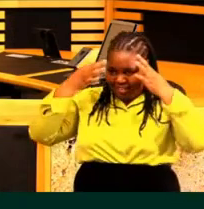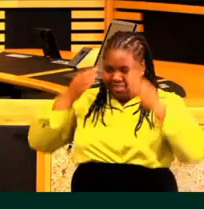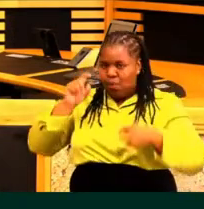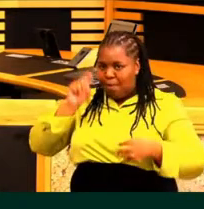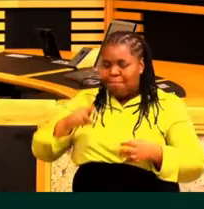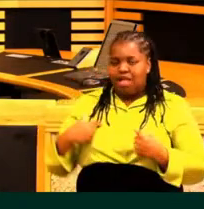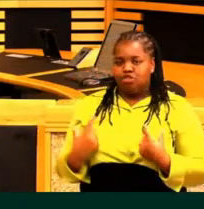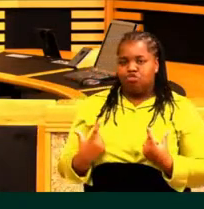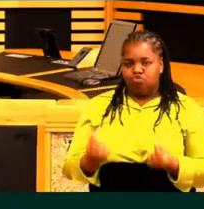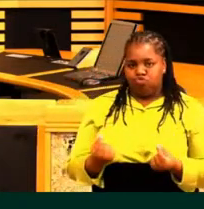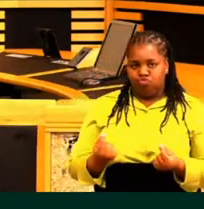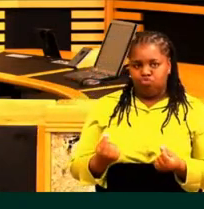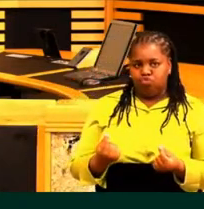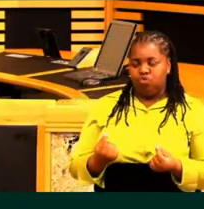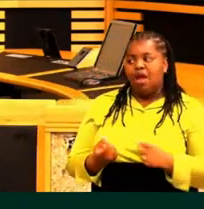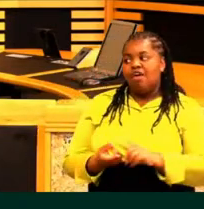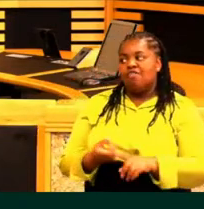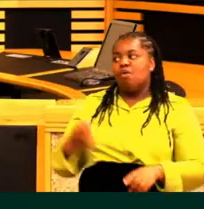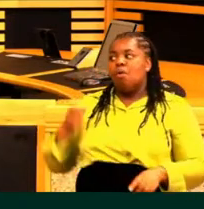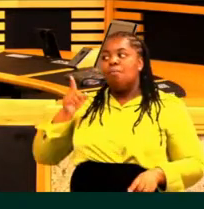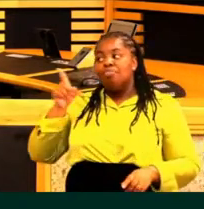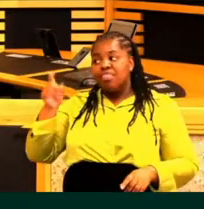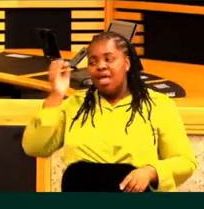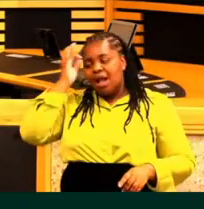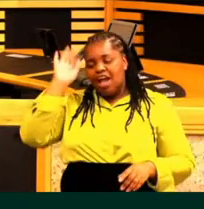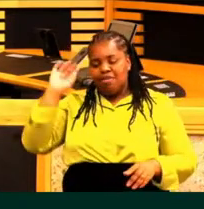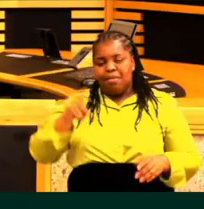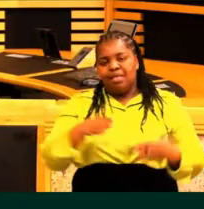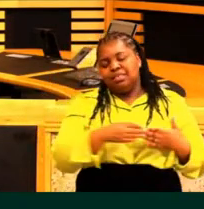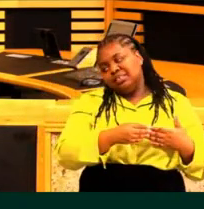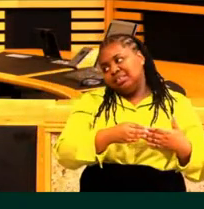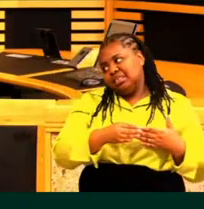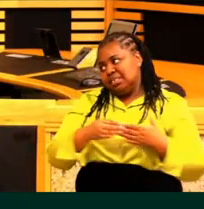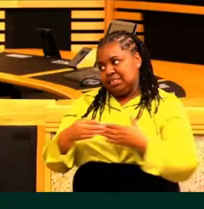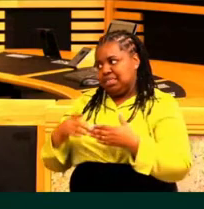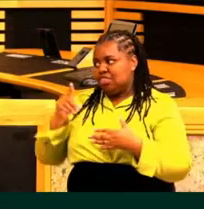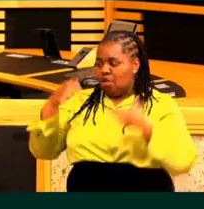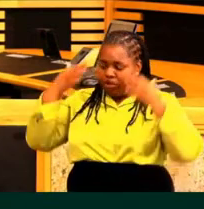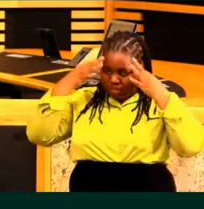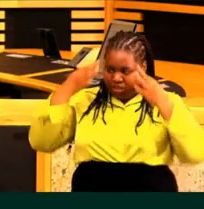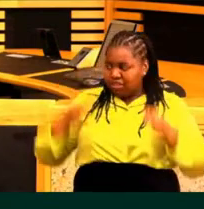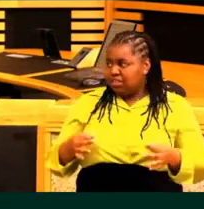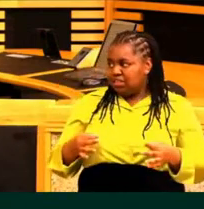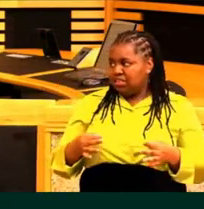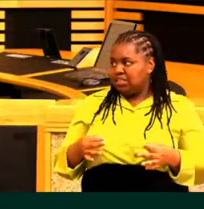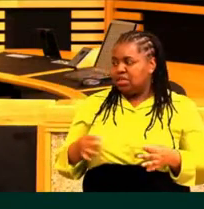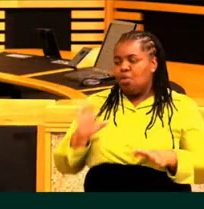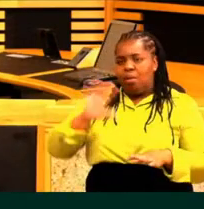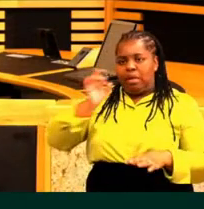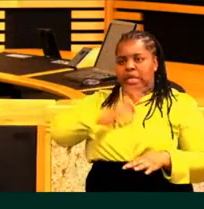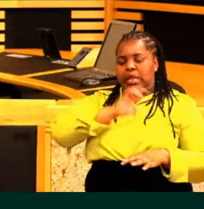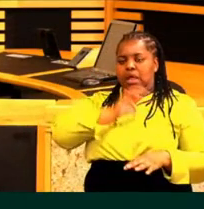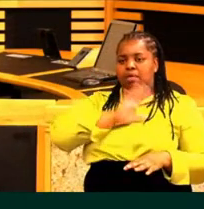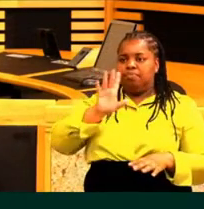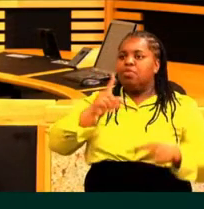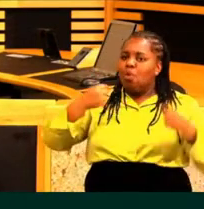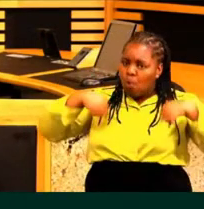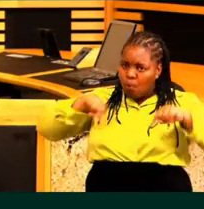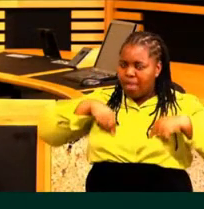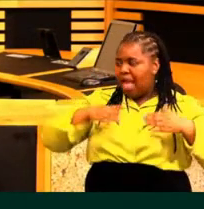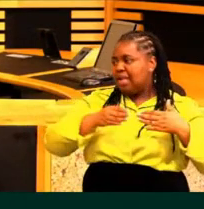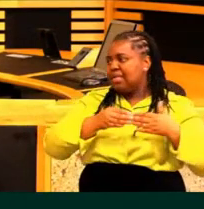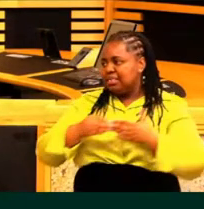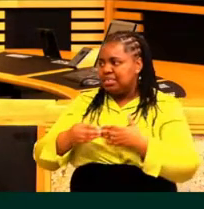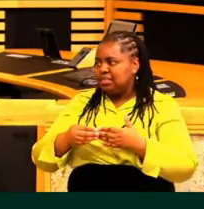amongst them the state has to lead those decisions which we shouldn't be afraid we are leading